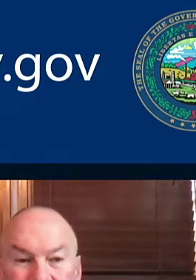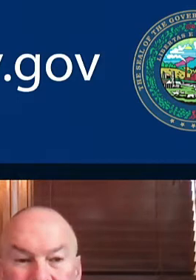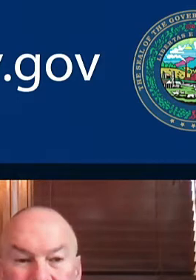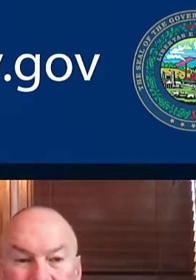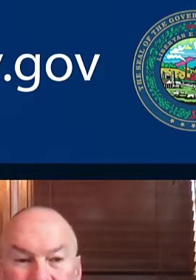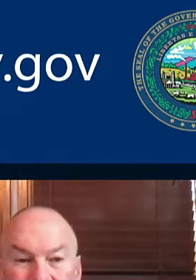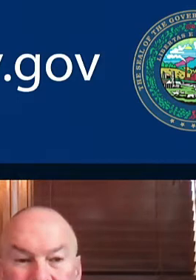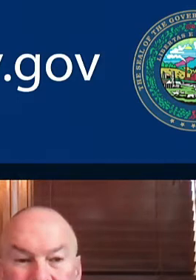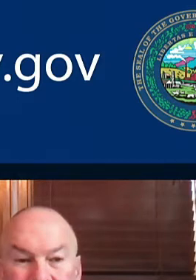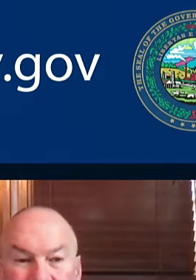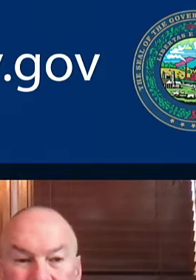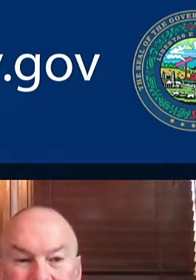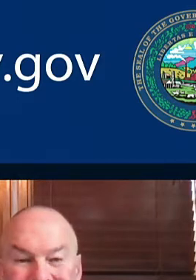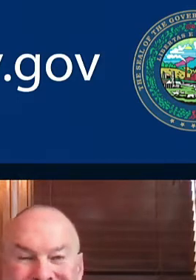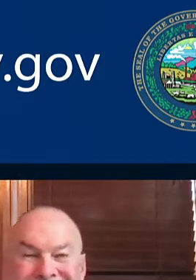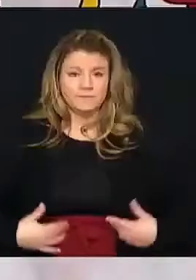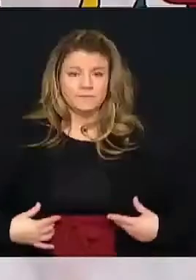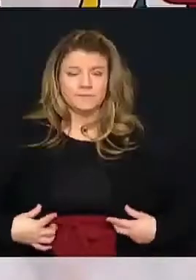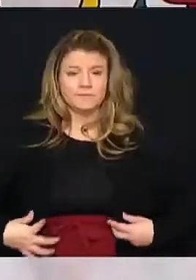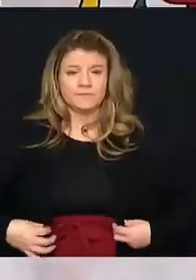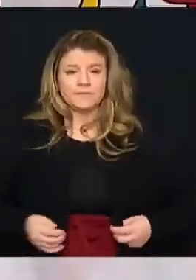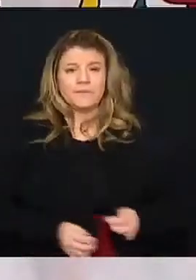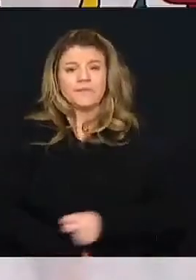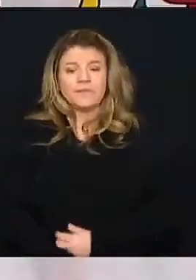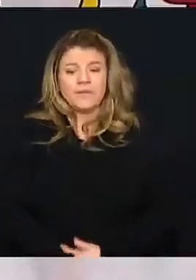Oh, Paul,